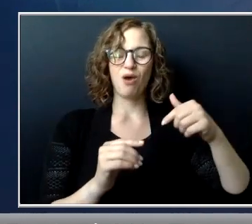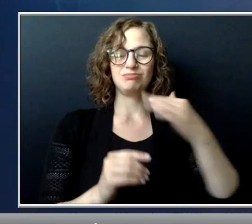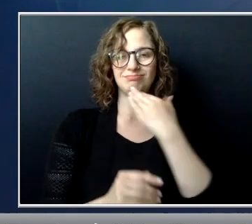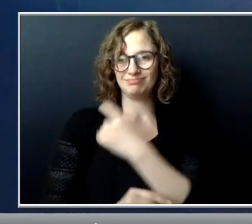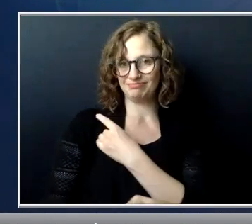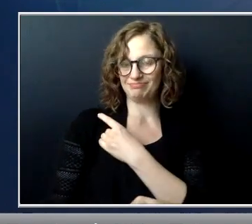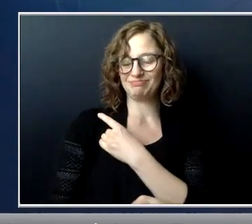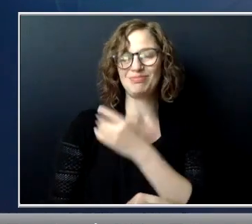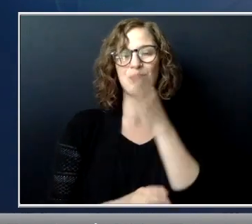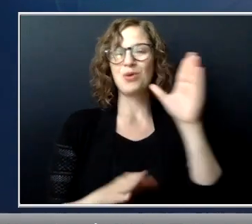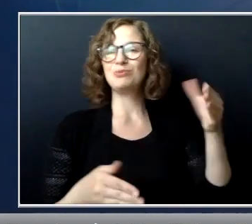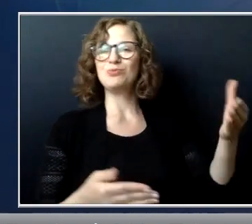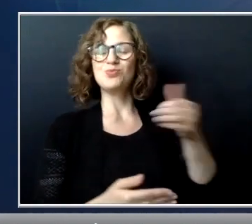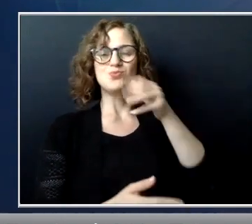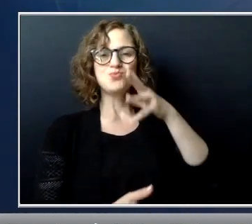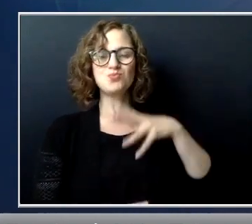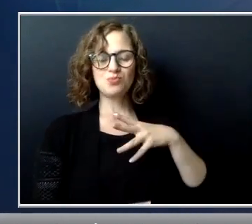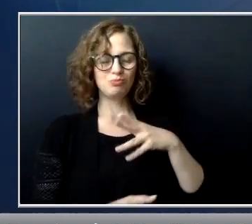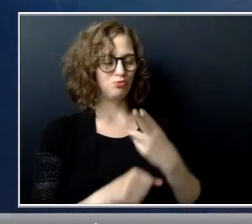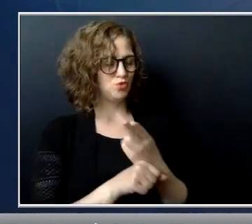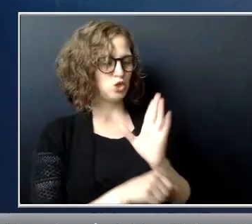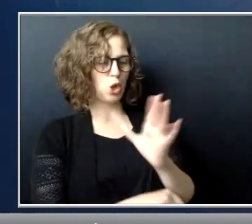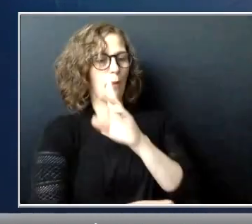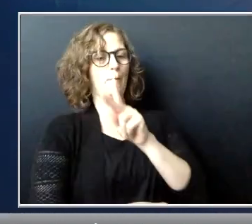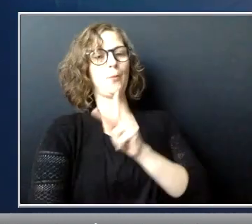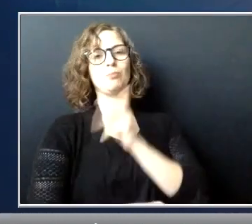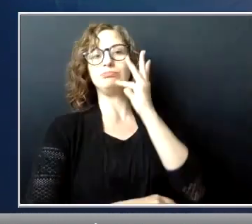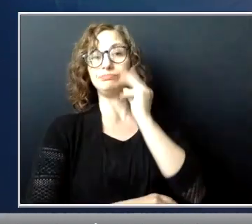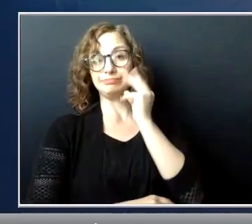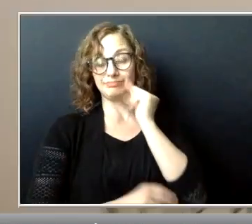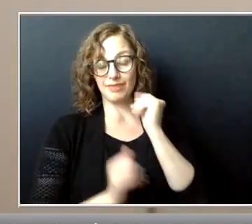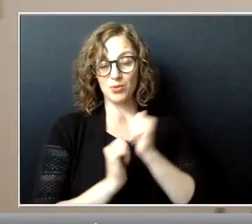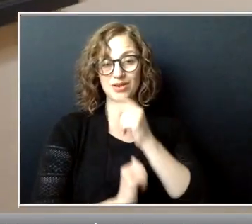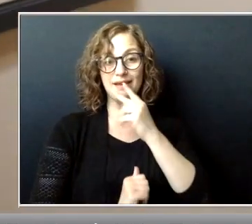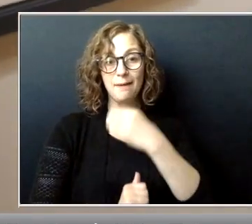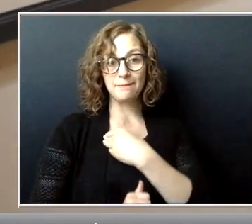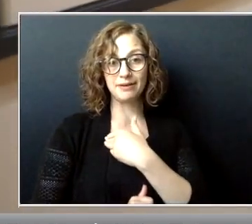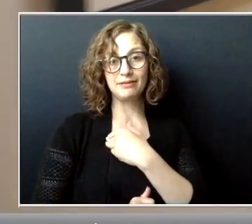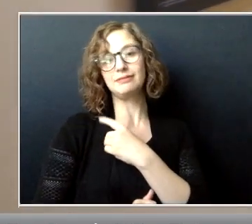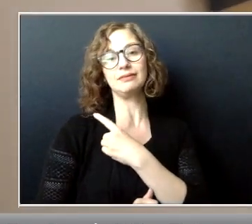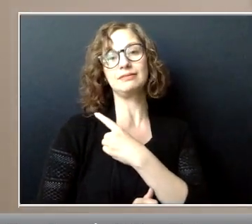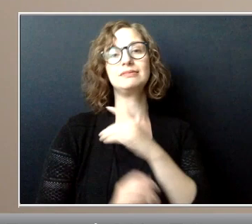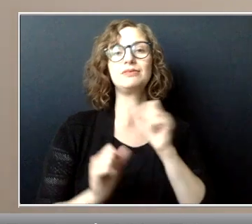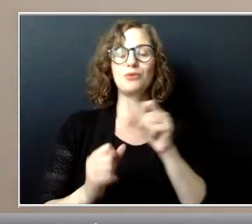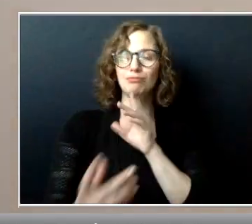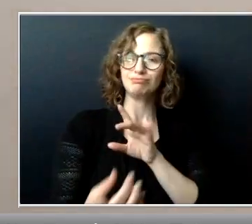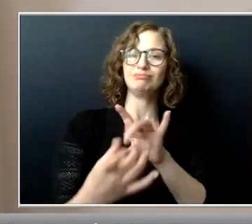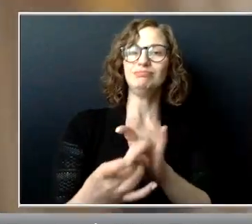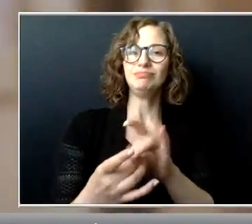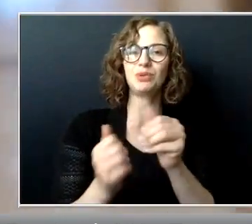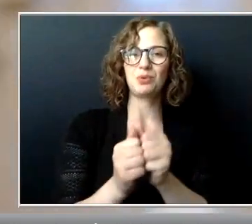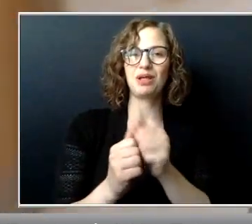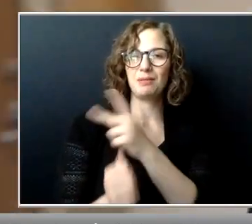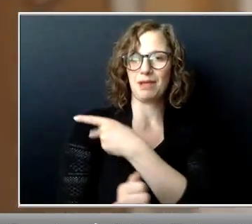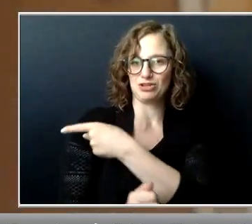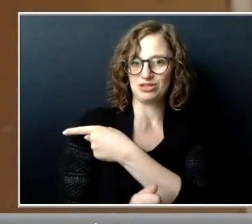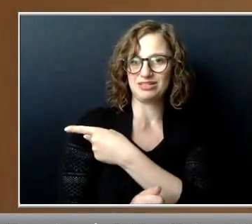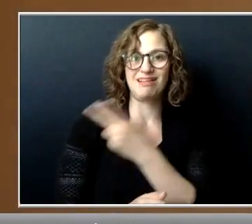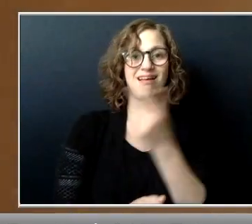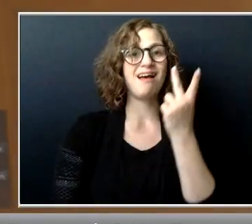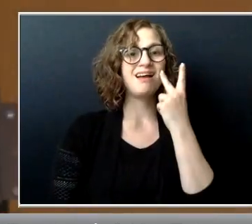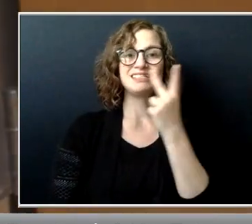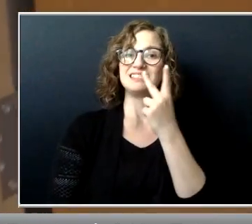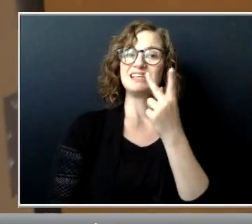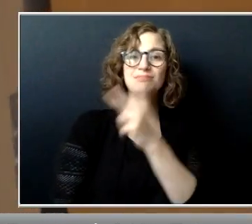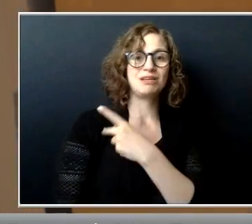with diabetes and using it to connect with her patients. I see patients with both type 1 and type 2 diabetes.